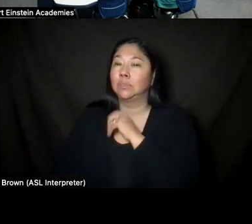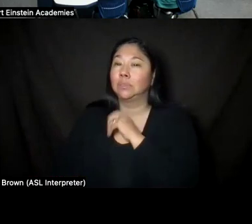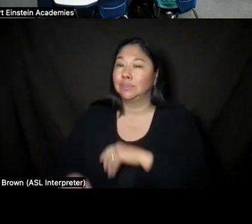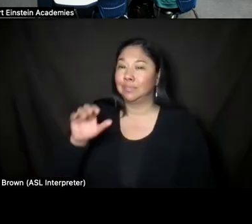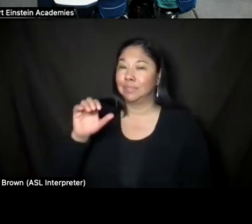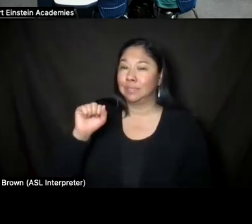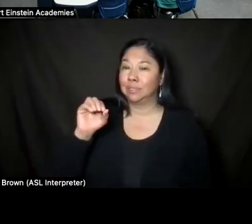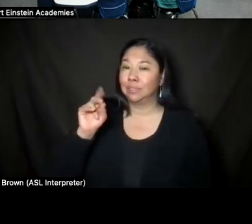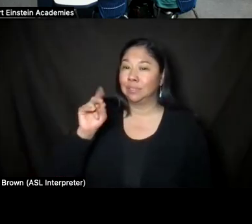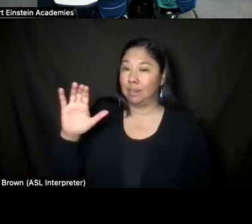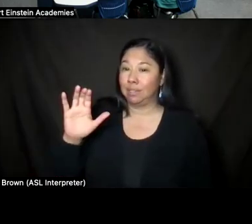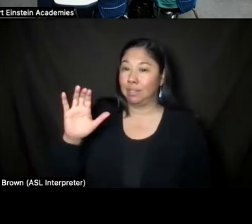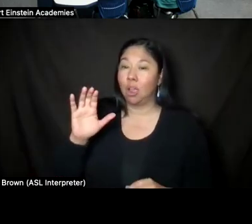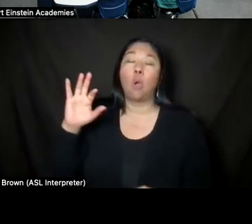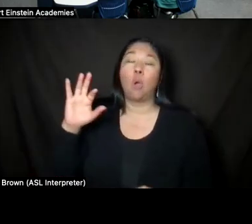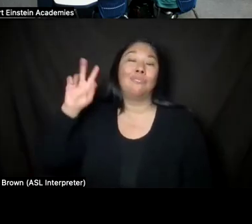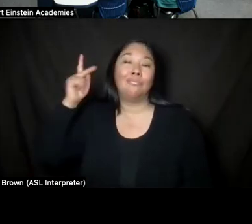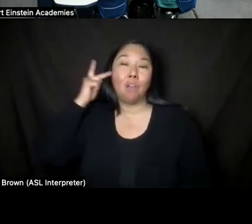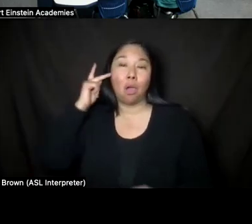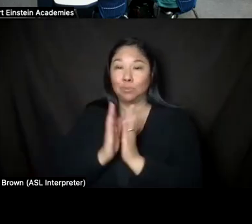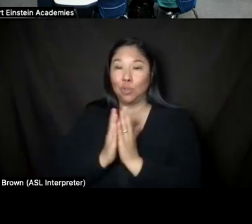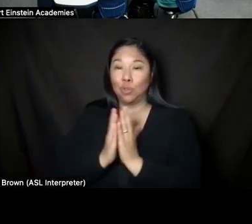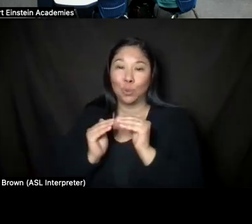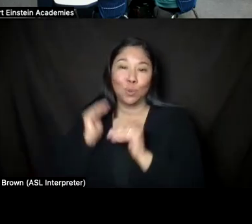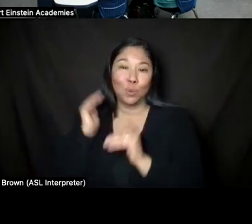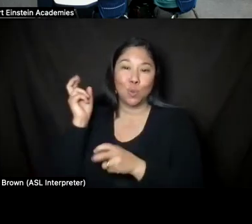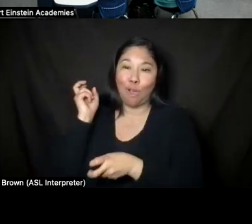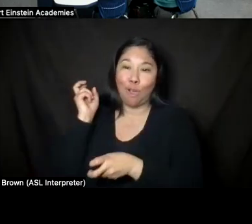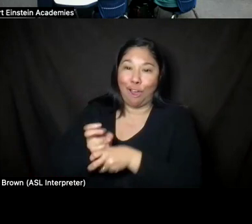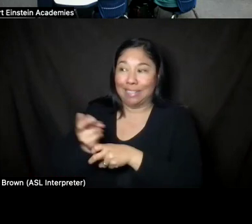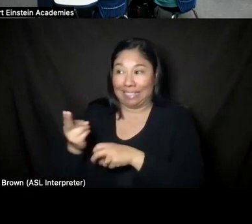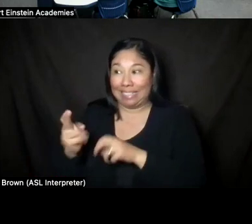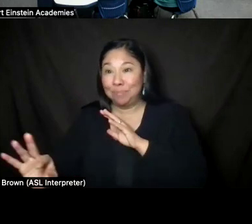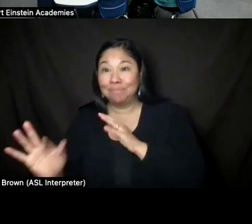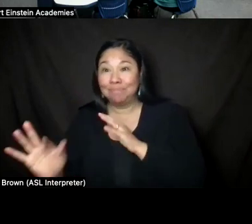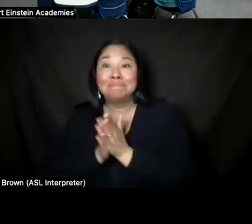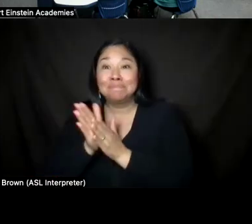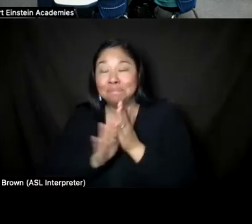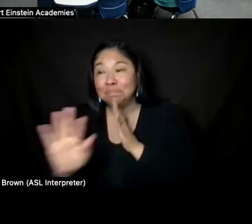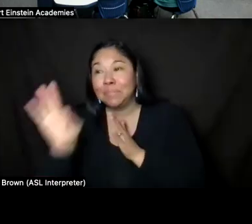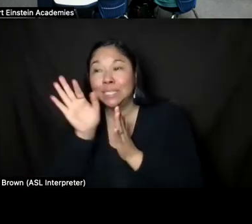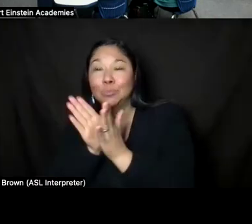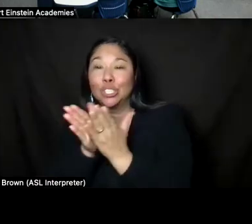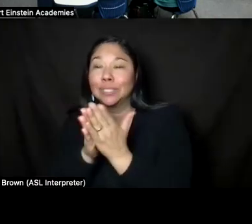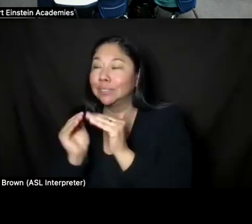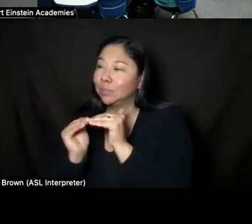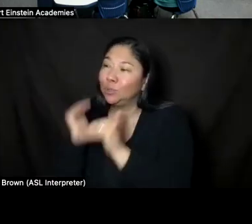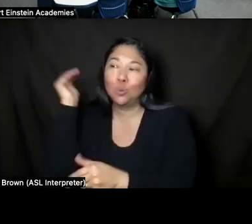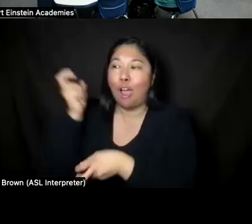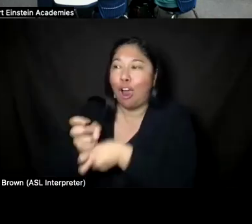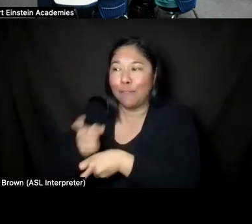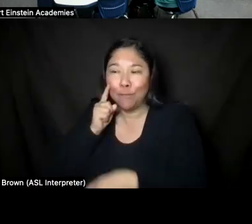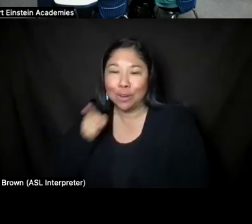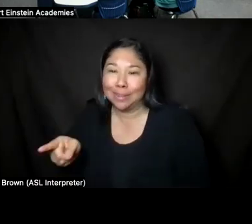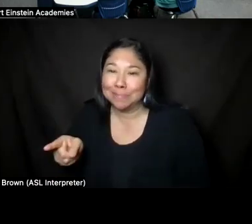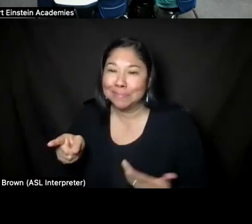too hard. that he Yeah, likes, he yeah. picks books that, and that's right, but that he chooses books that are way too hard. So, Mhm. and